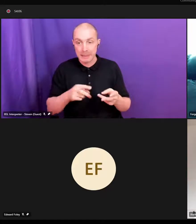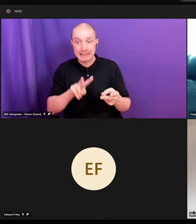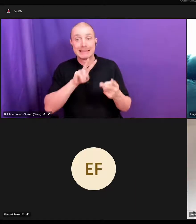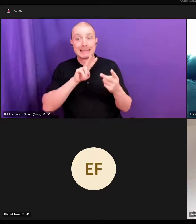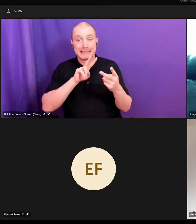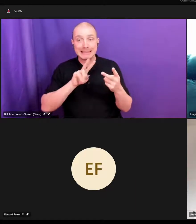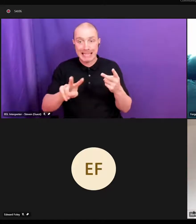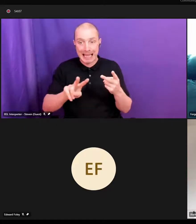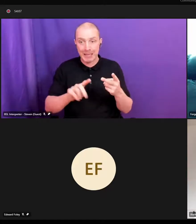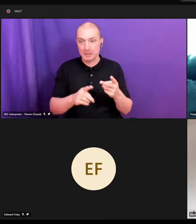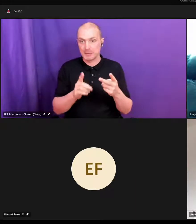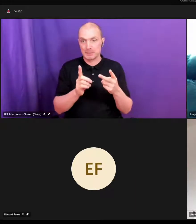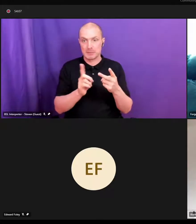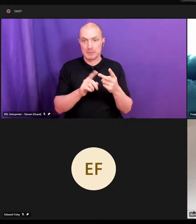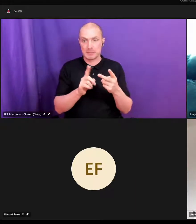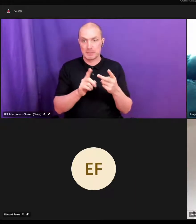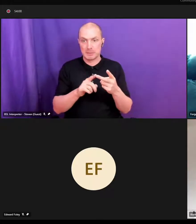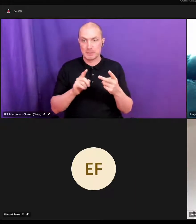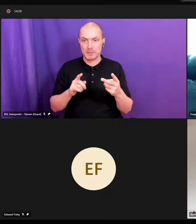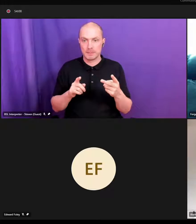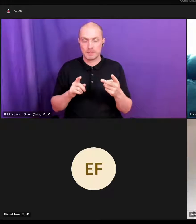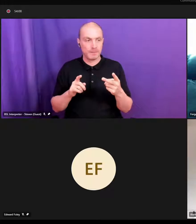regarding, don't just find it.